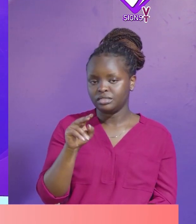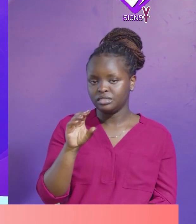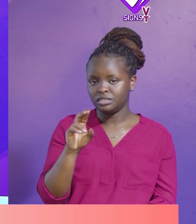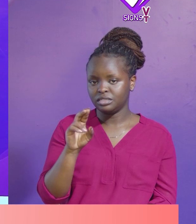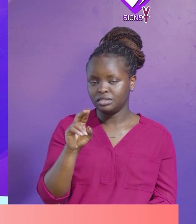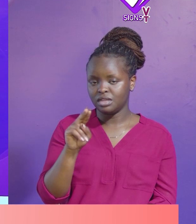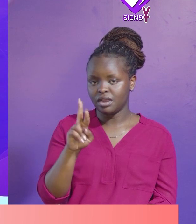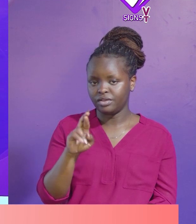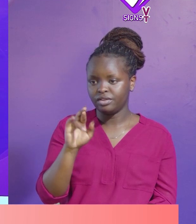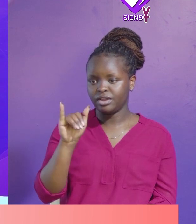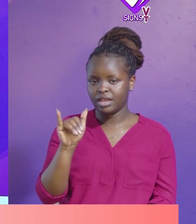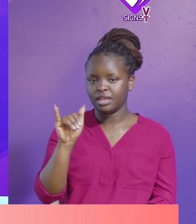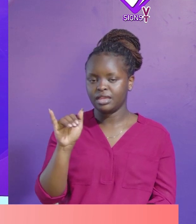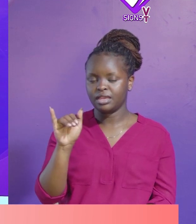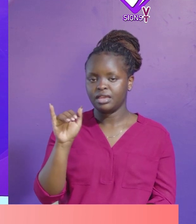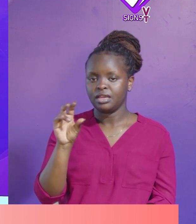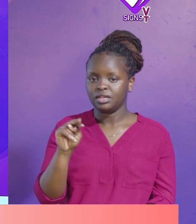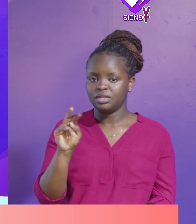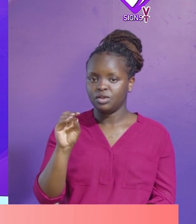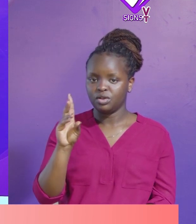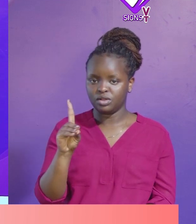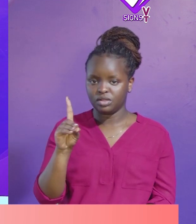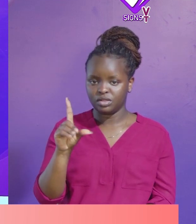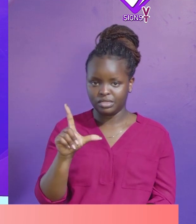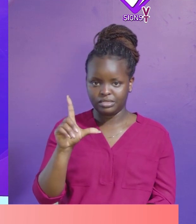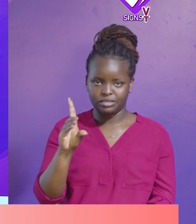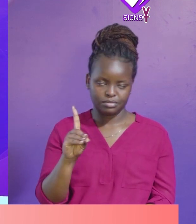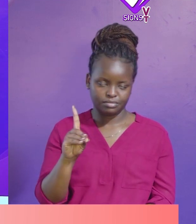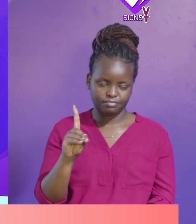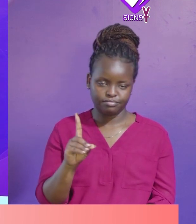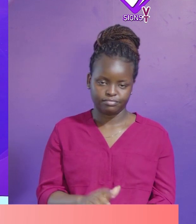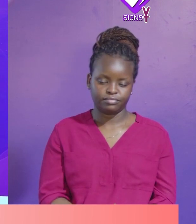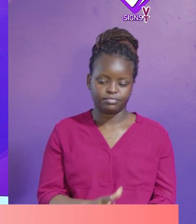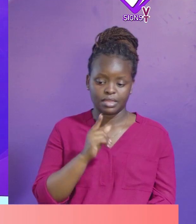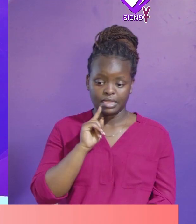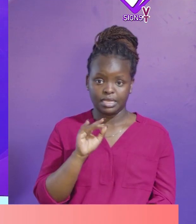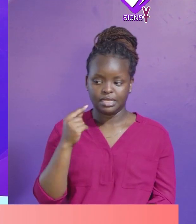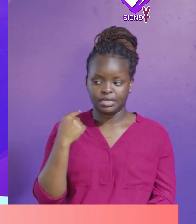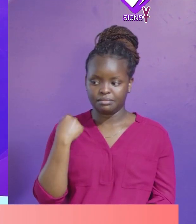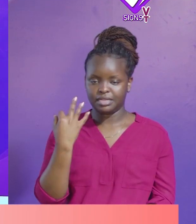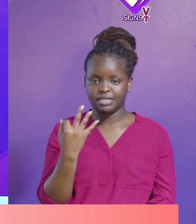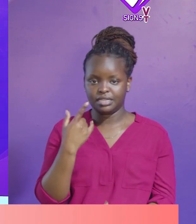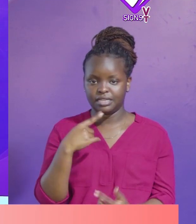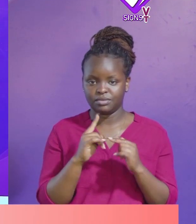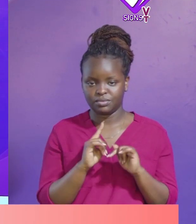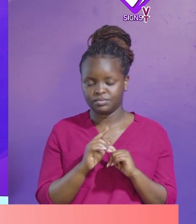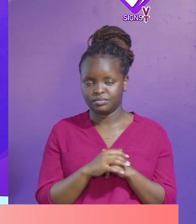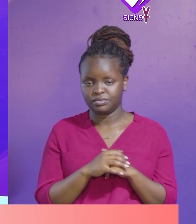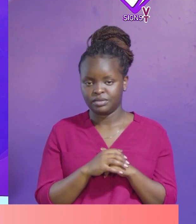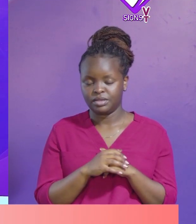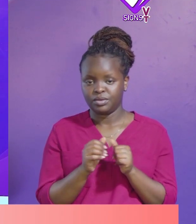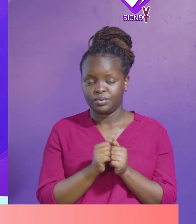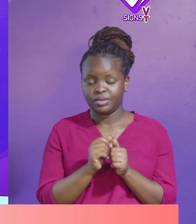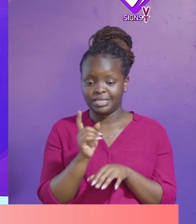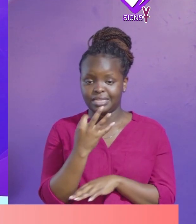won 1500 meters, winning bronze. That means he came third with 3 minutes,